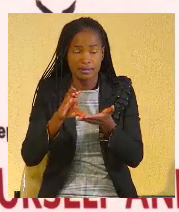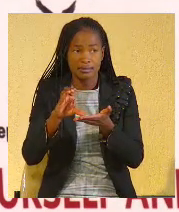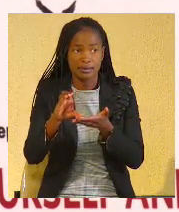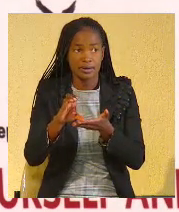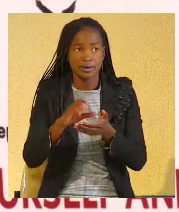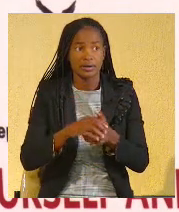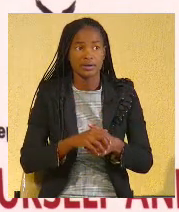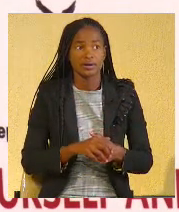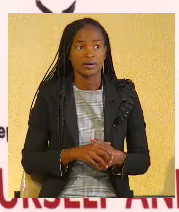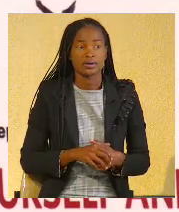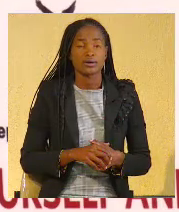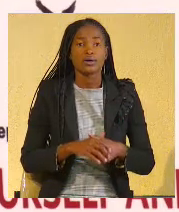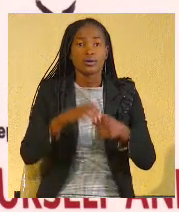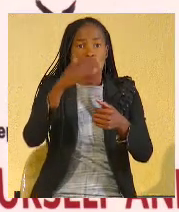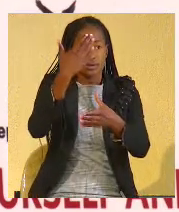continuation authorization.